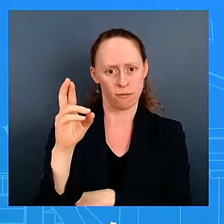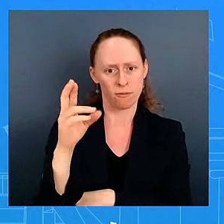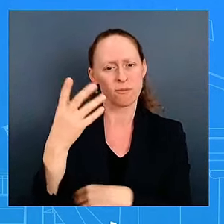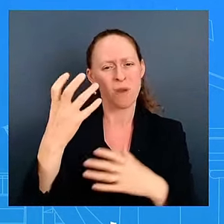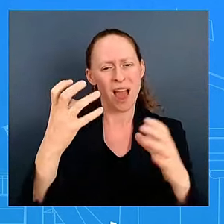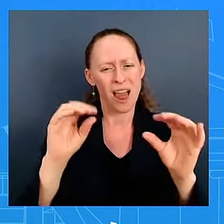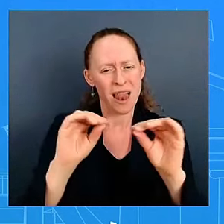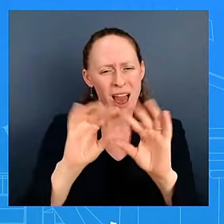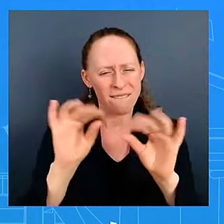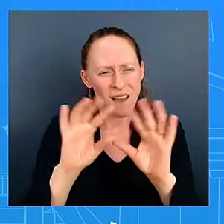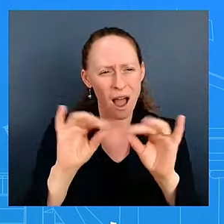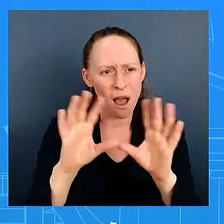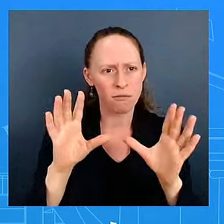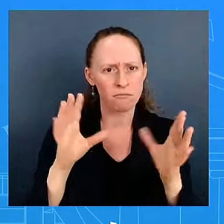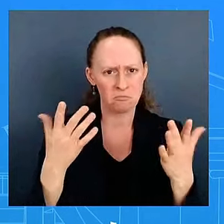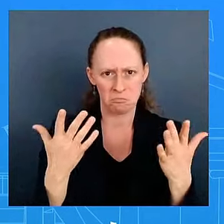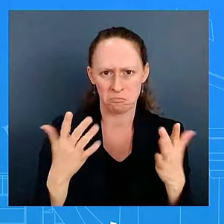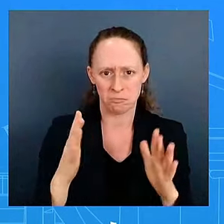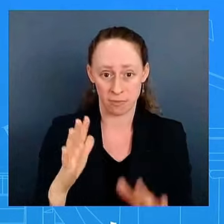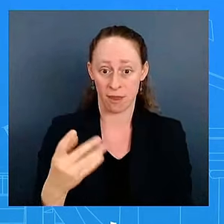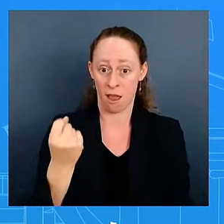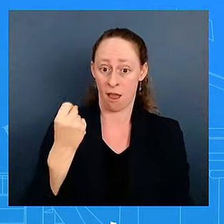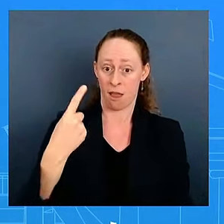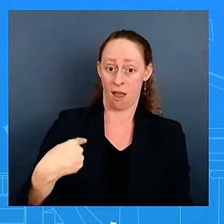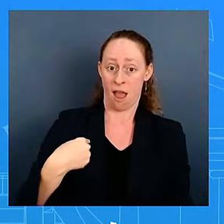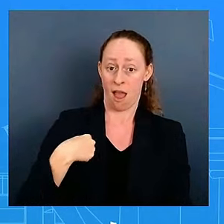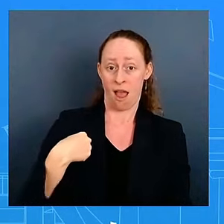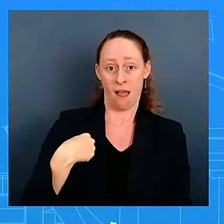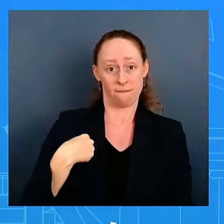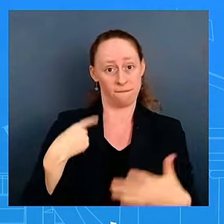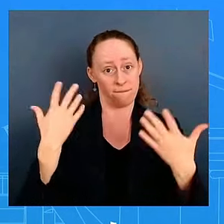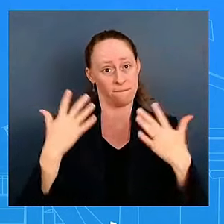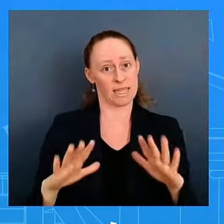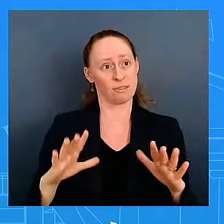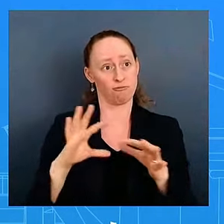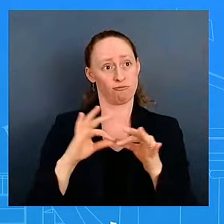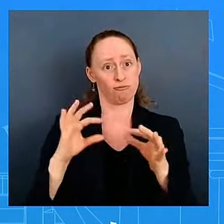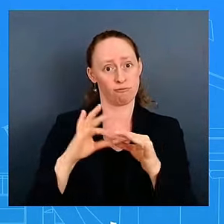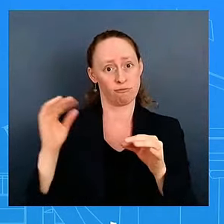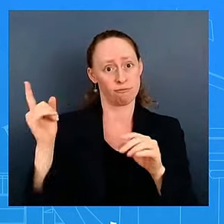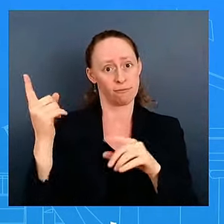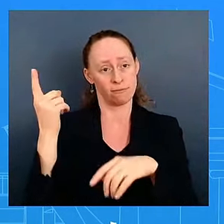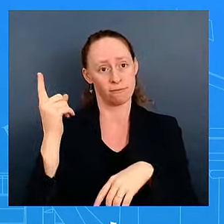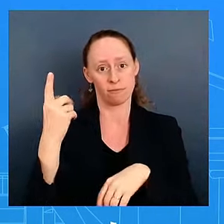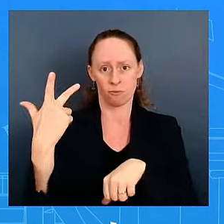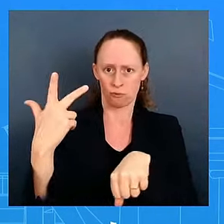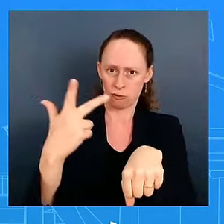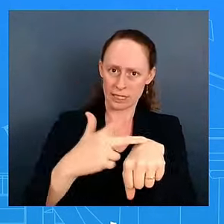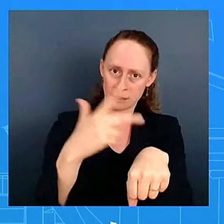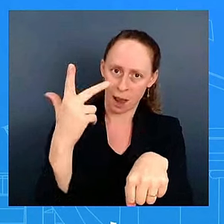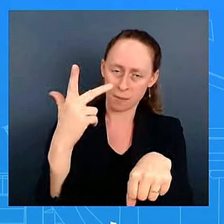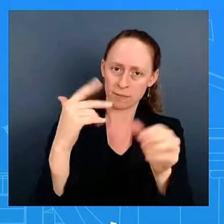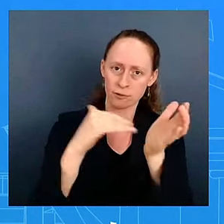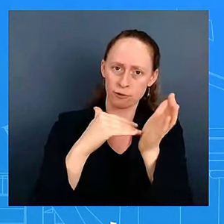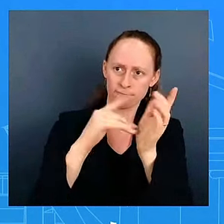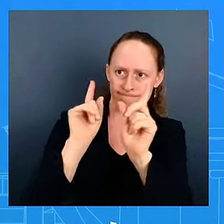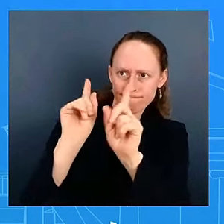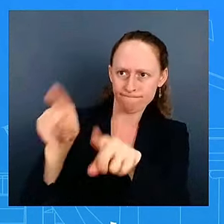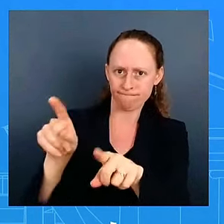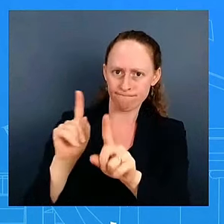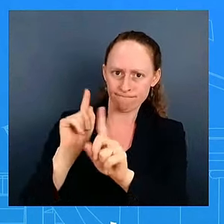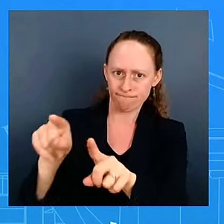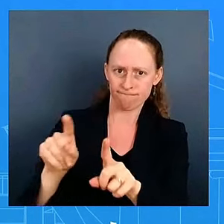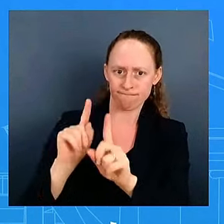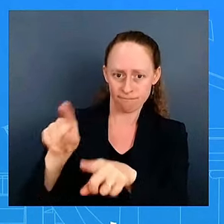only three visits that this particular doctor had. I said a neurologist. What I was not able to confirm is the